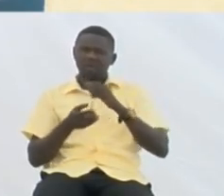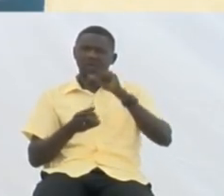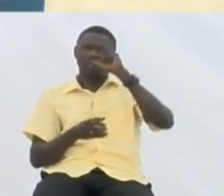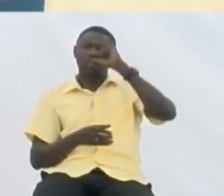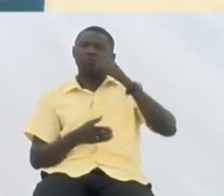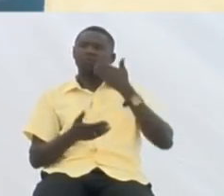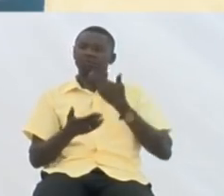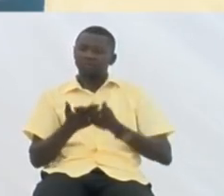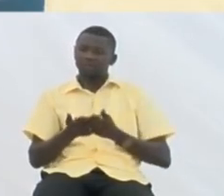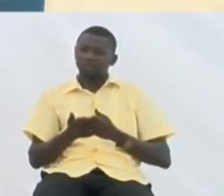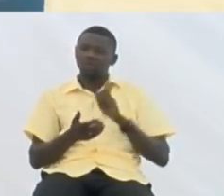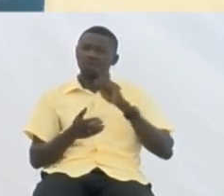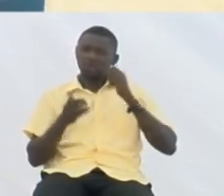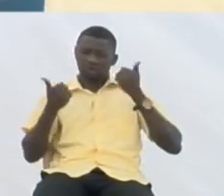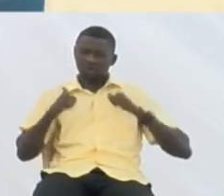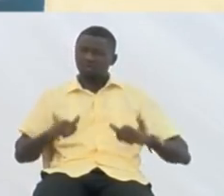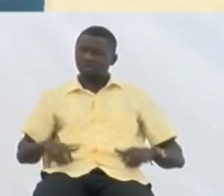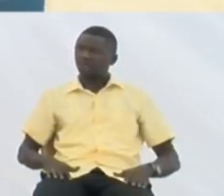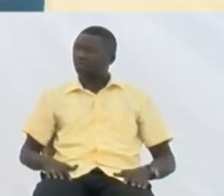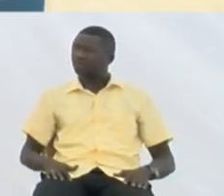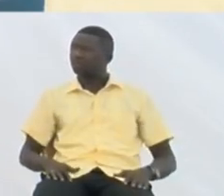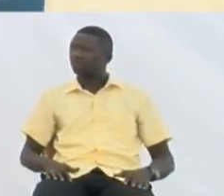After I drank the concoction,